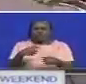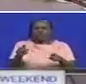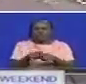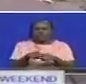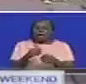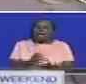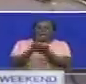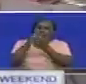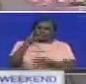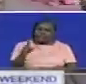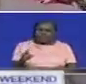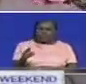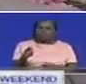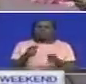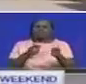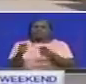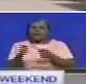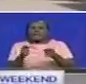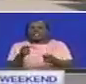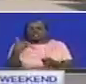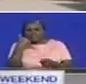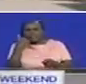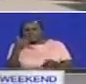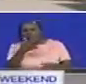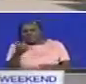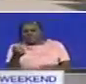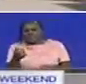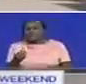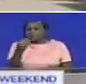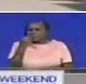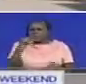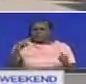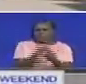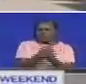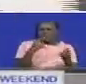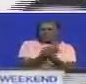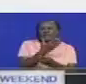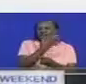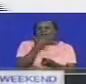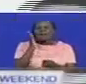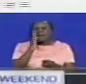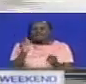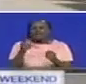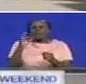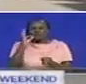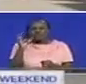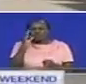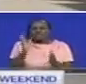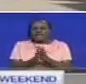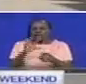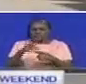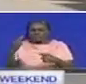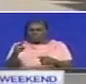you manage them better. By eating different colors of fruits and vegetables, you do get the healthy